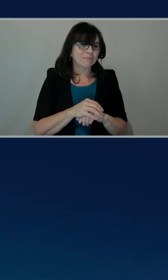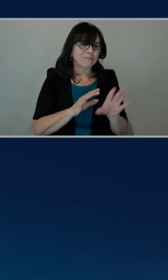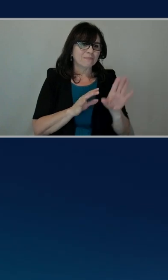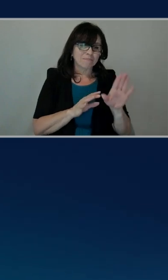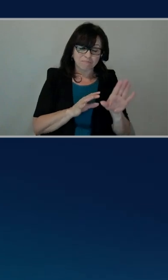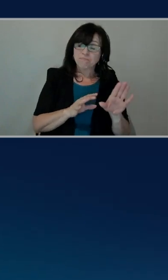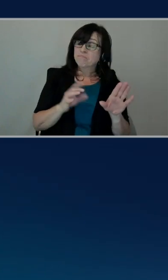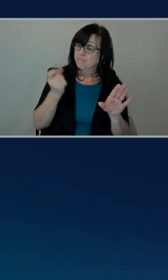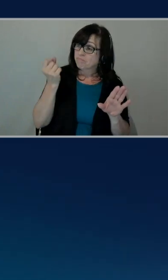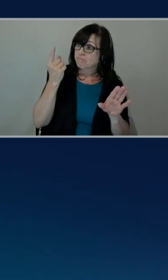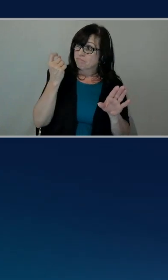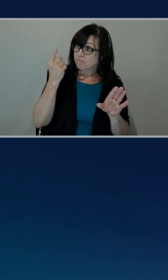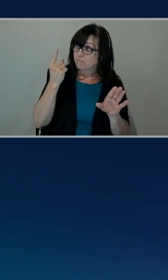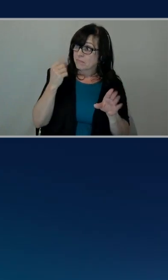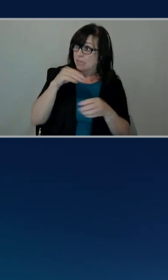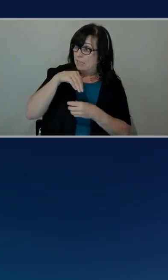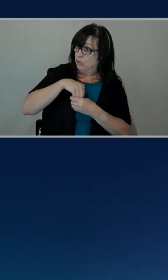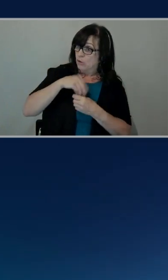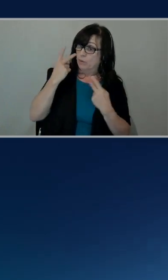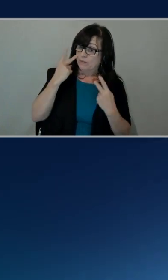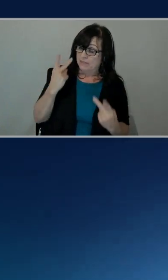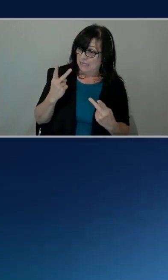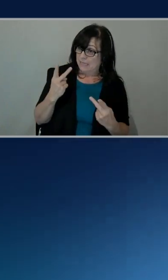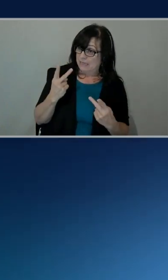right? In general, we have seen Graviton instances being suitable for